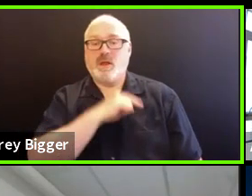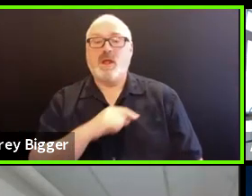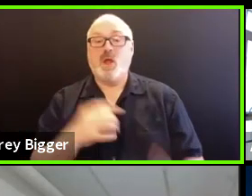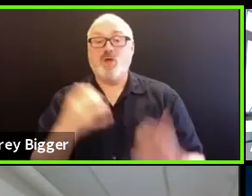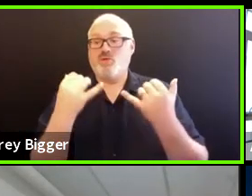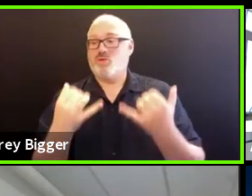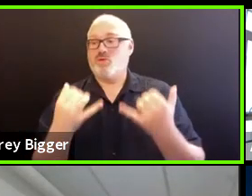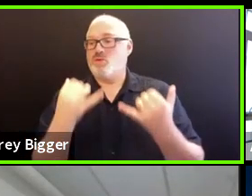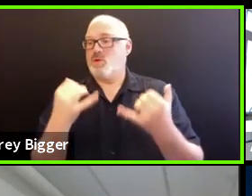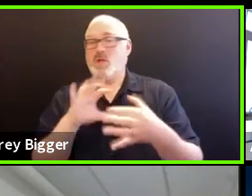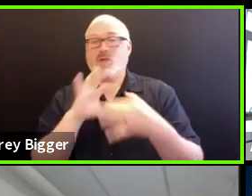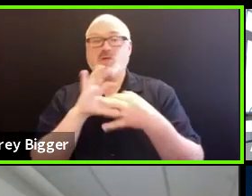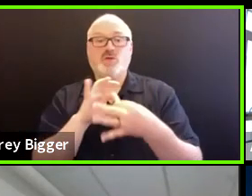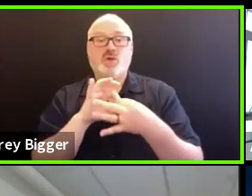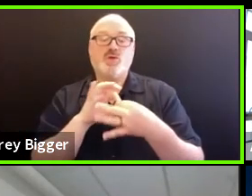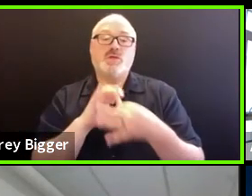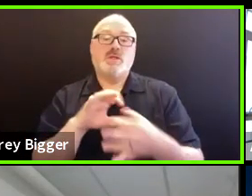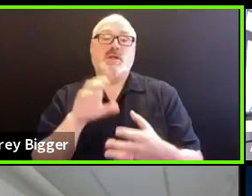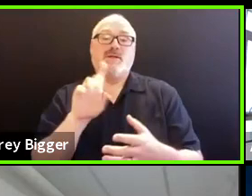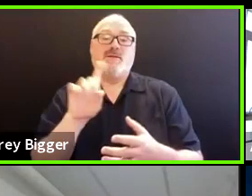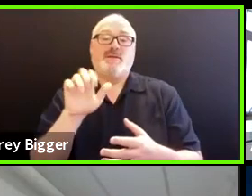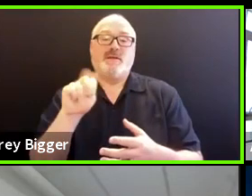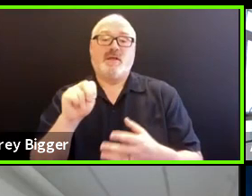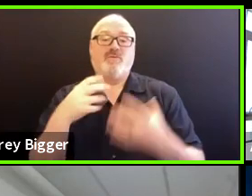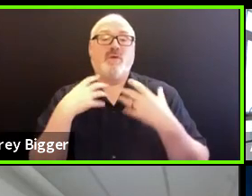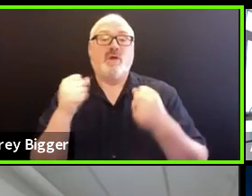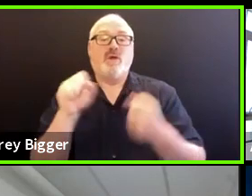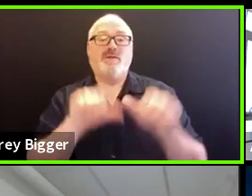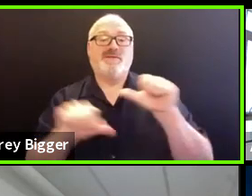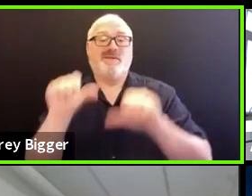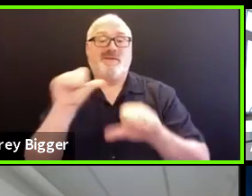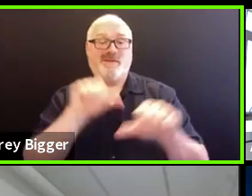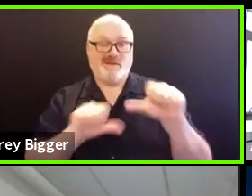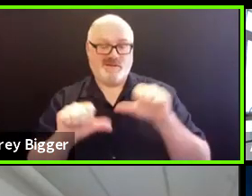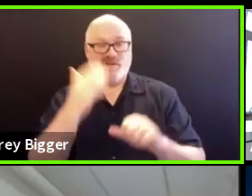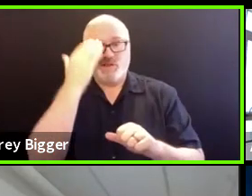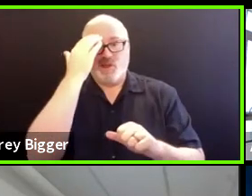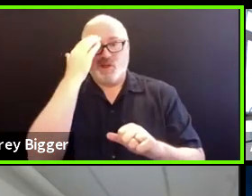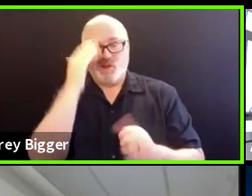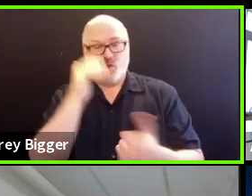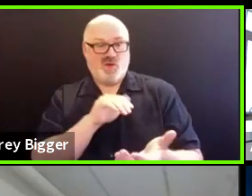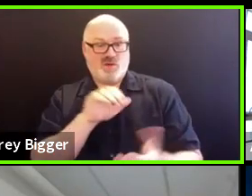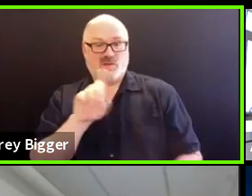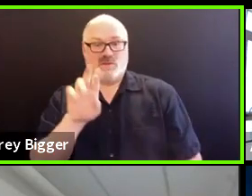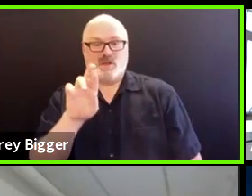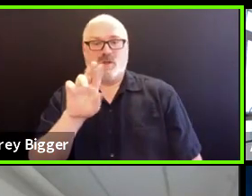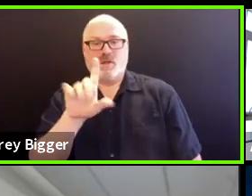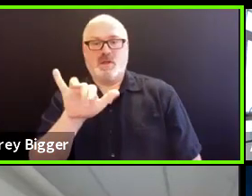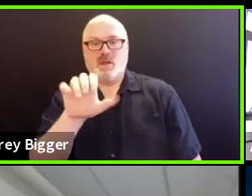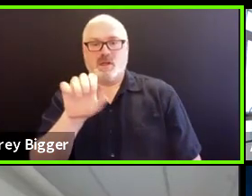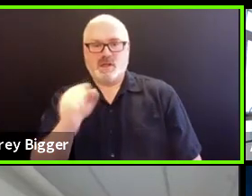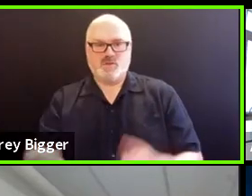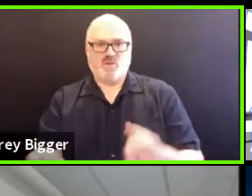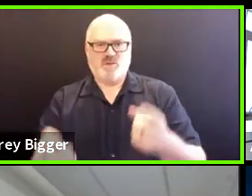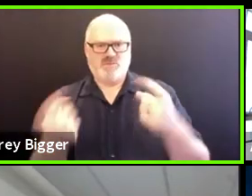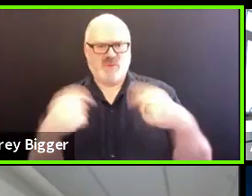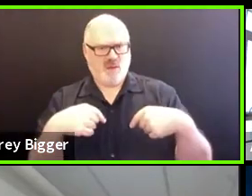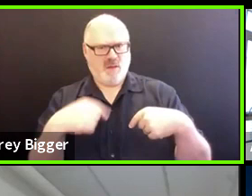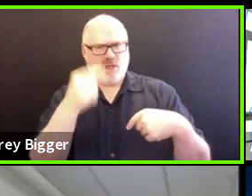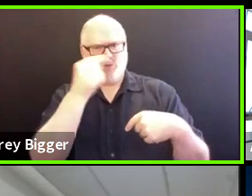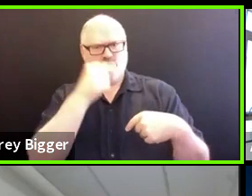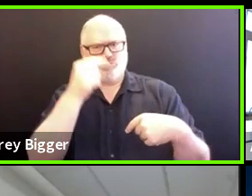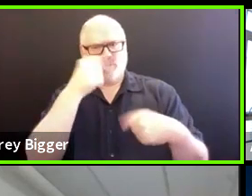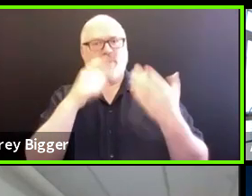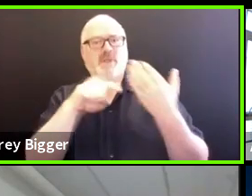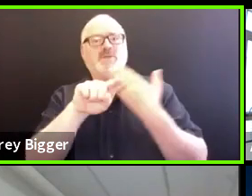is Associate Dean for the College of Health Sciences. And I know Dr. Lyons is going to be arriving in town next